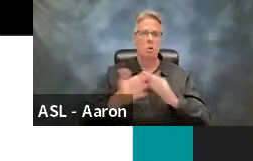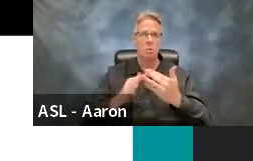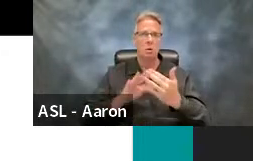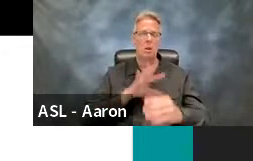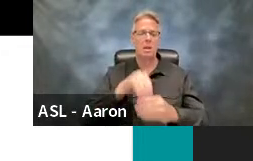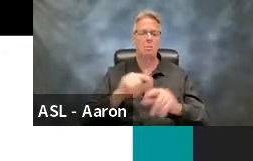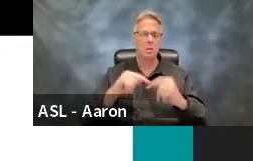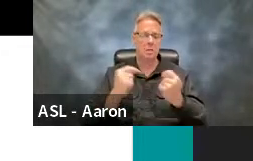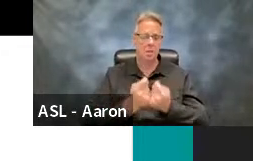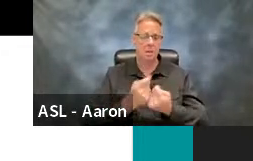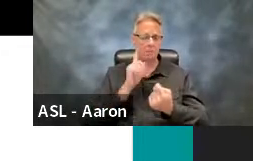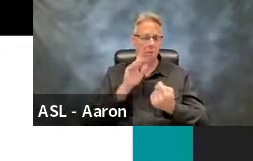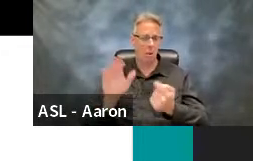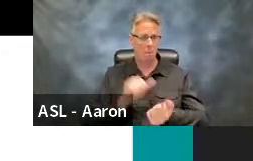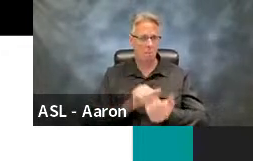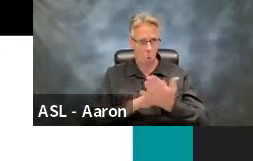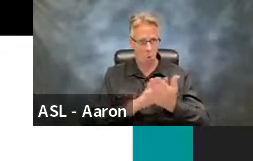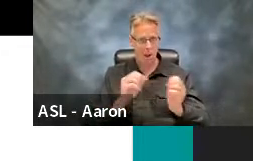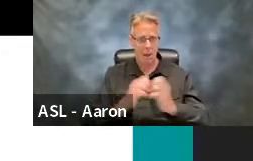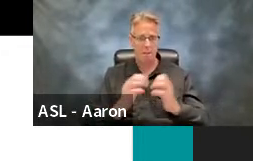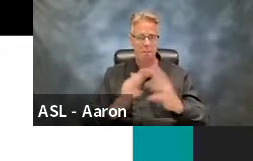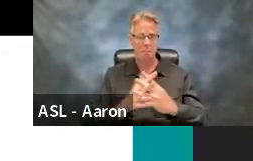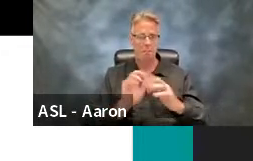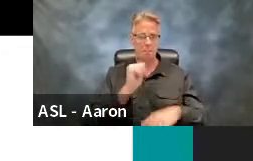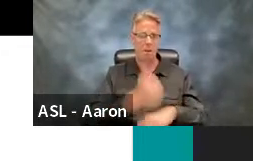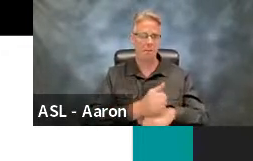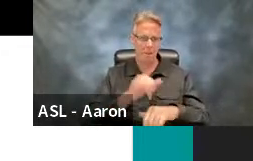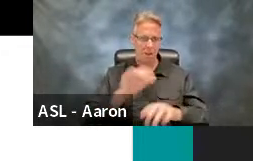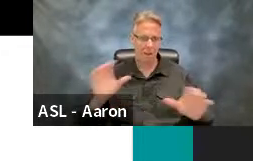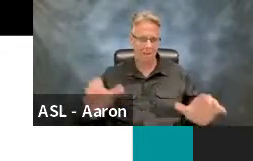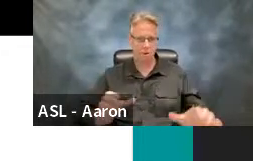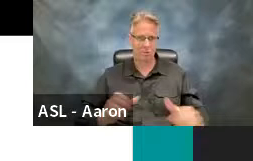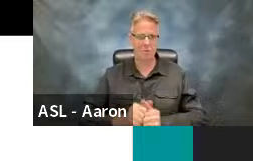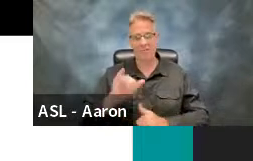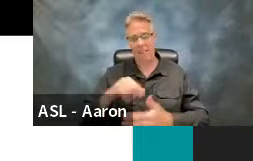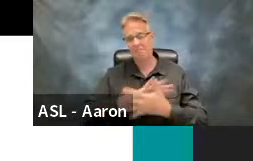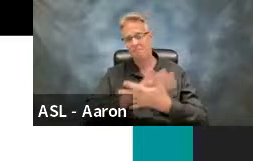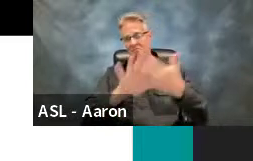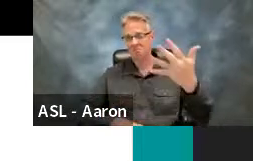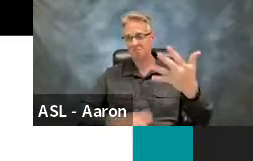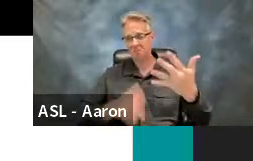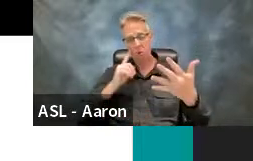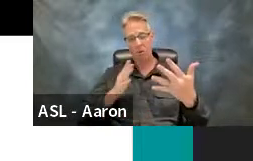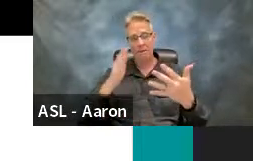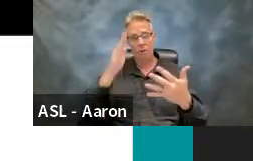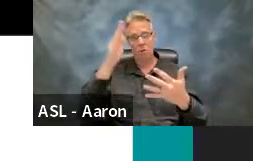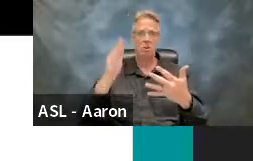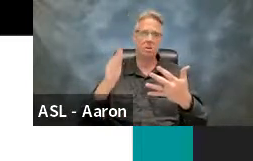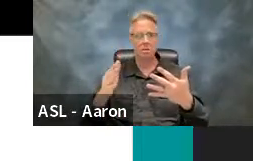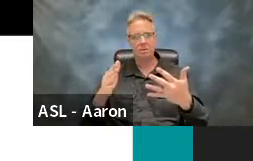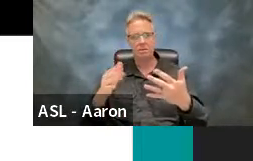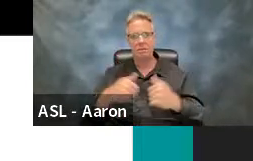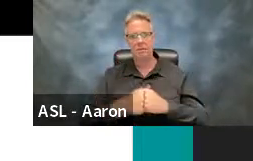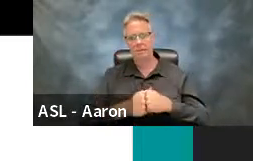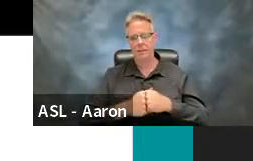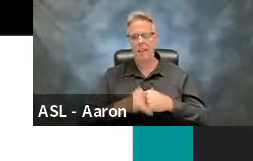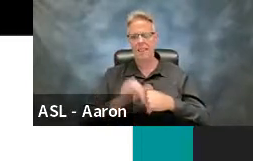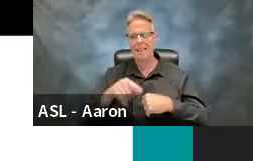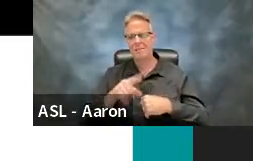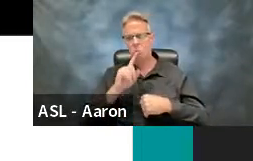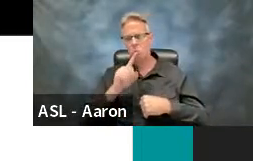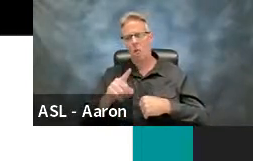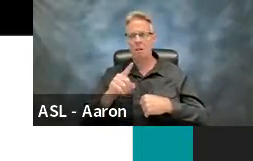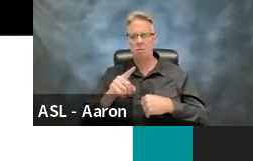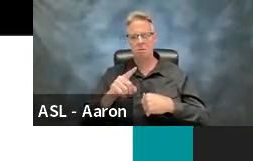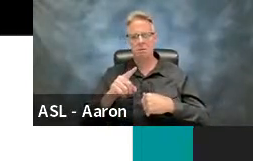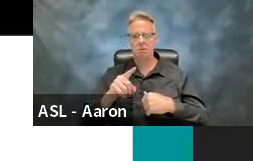on the approach and implementation of that effort. So those are all that's not comprehensive. That's